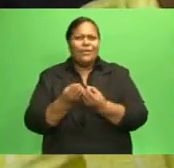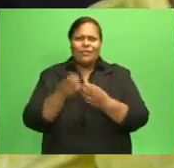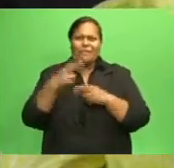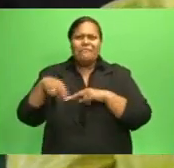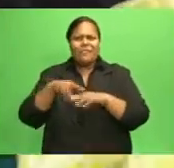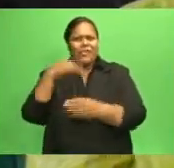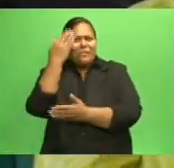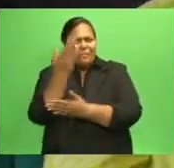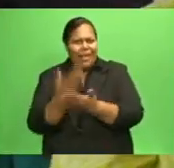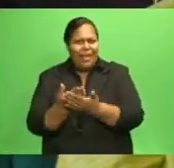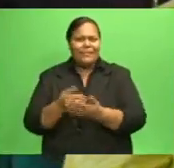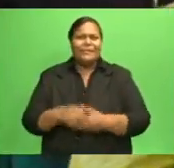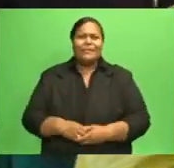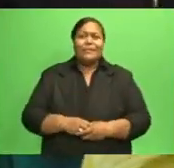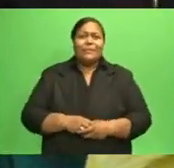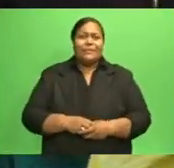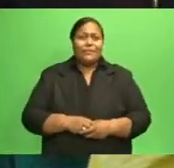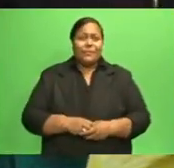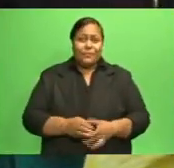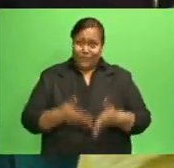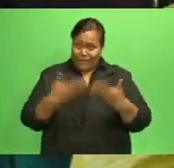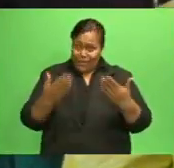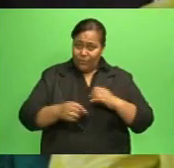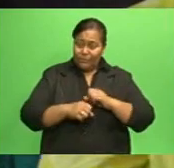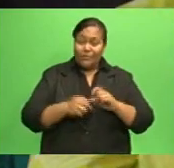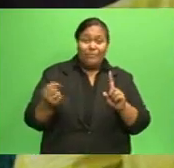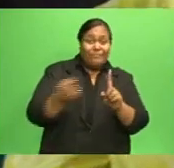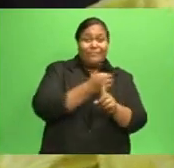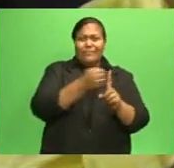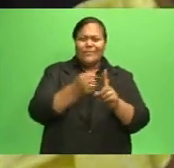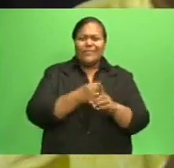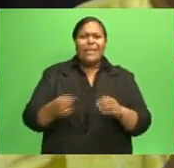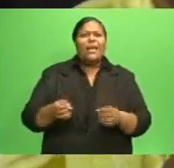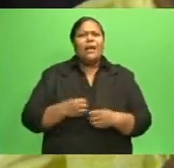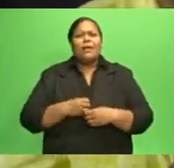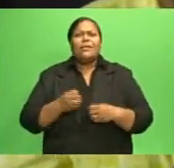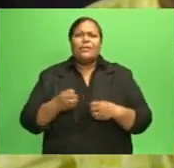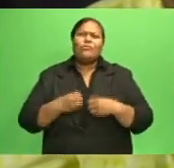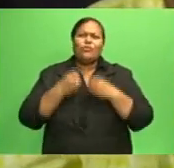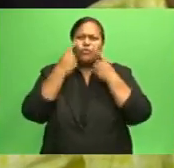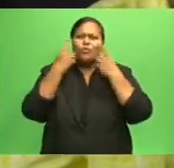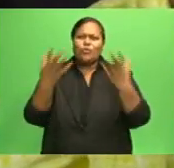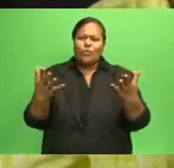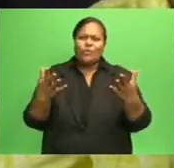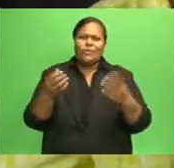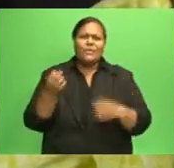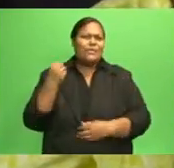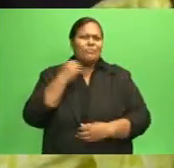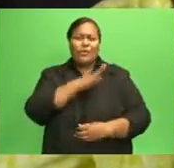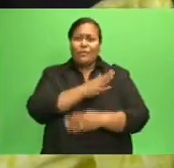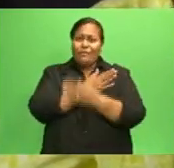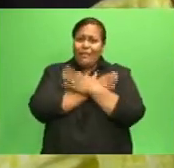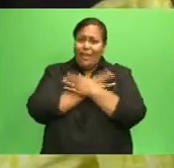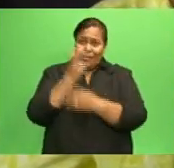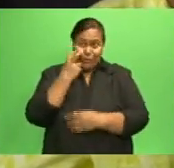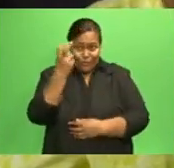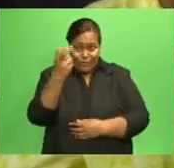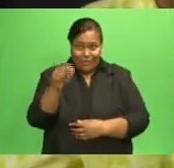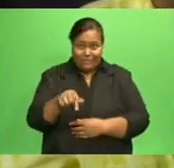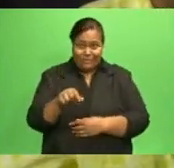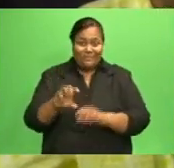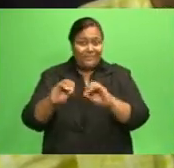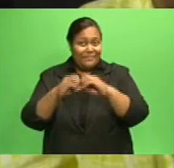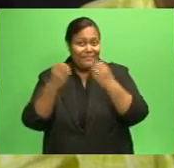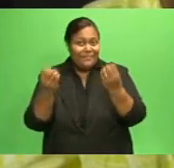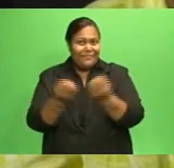The campaign embraces the spirit of love in the tourism industry, where Fijians can rally